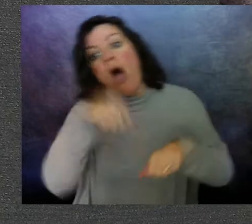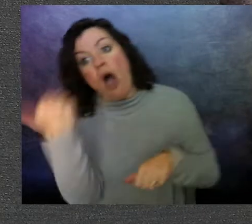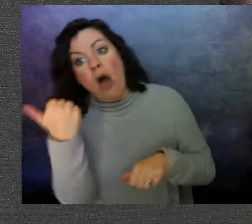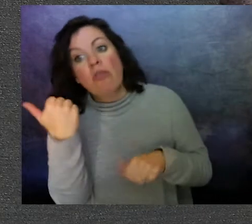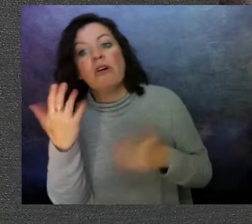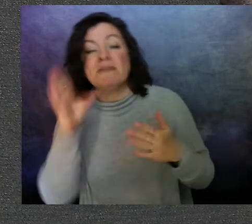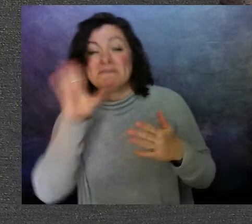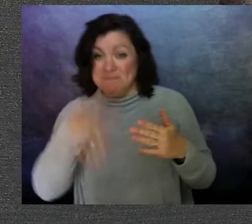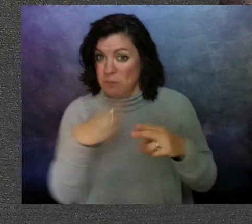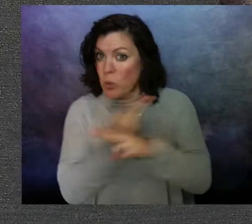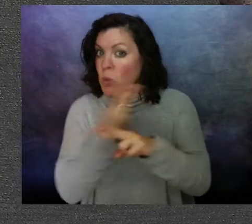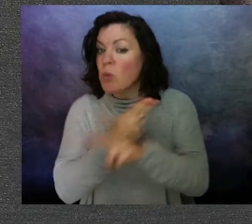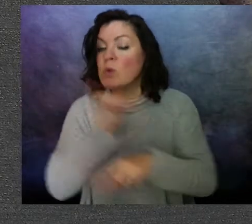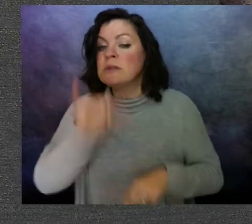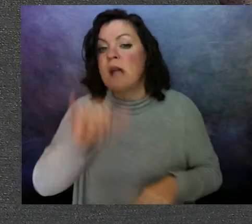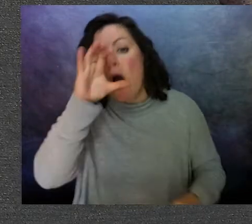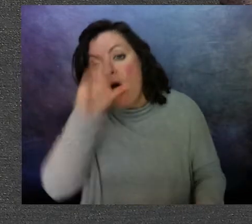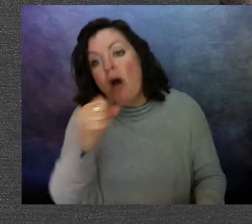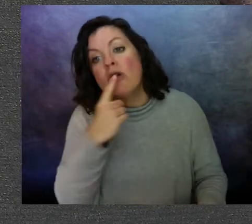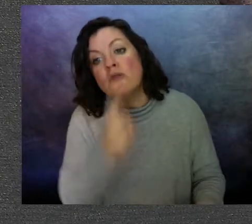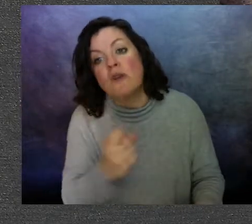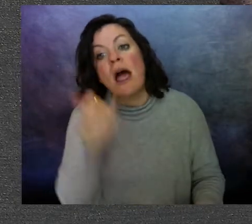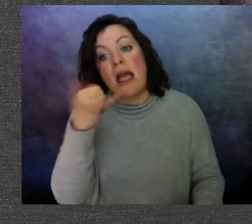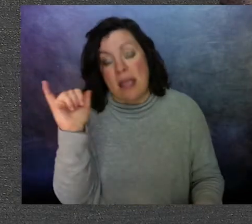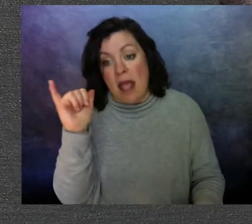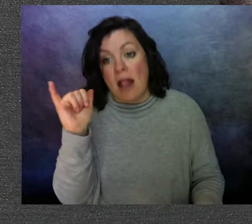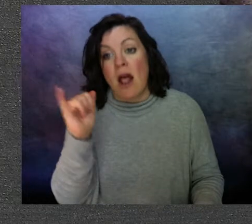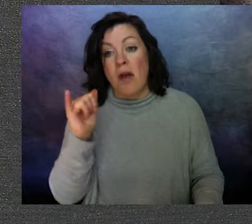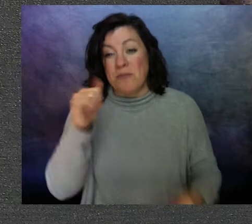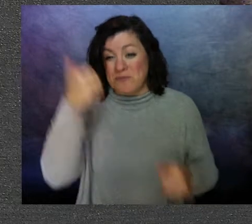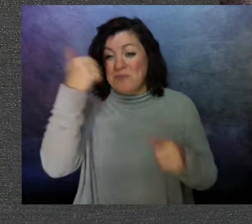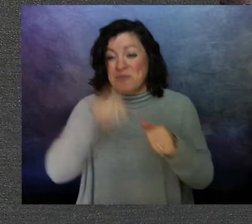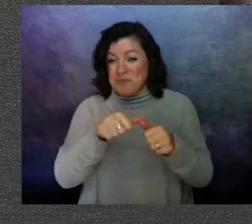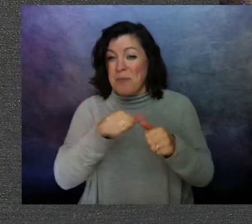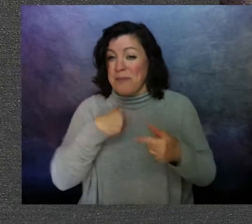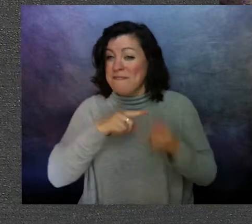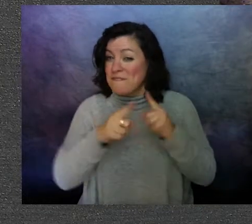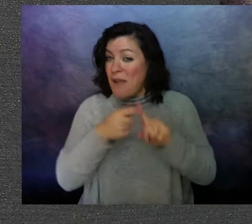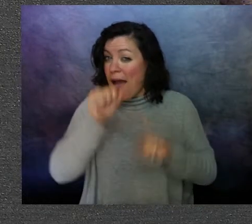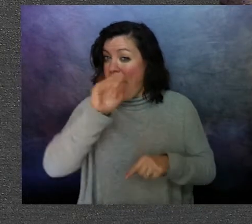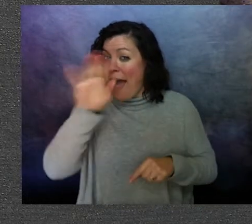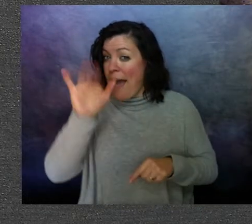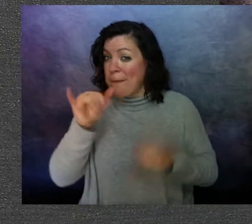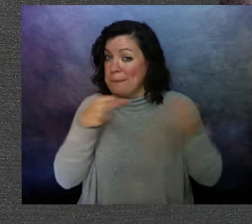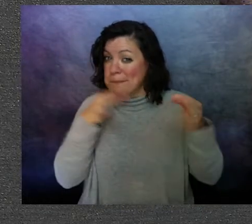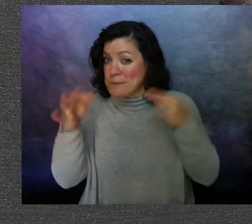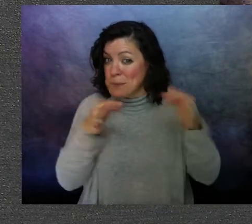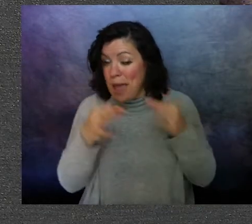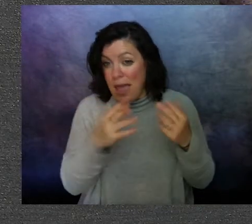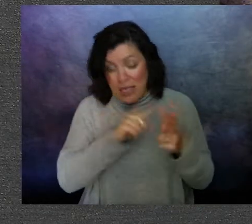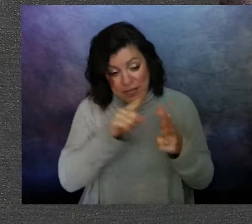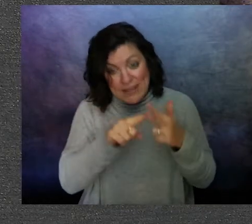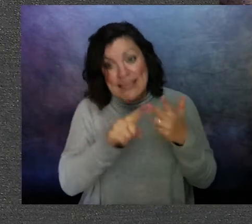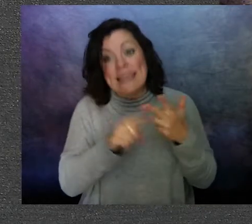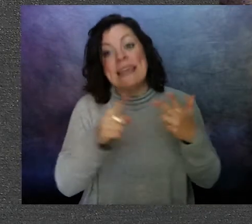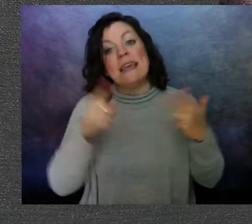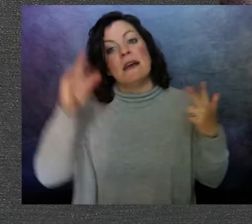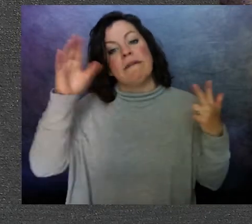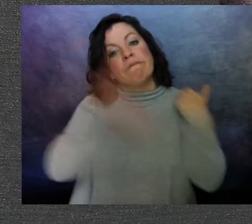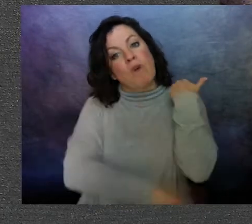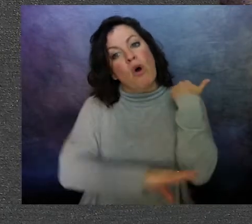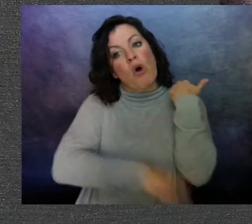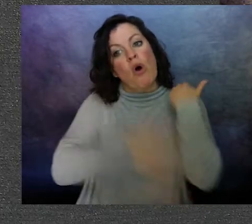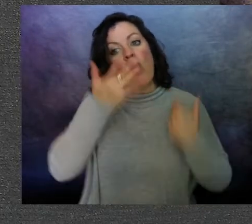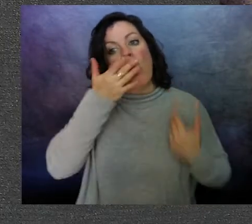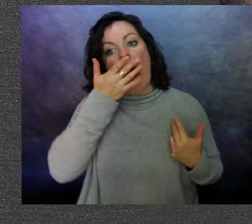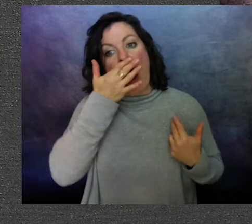your home that Abby told us about: red, yellow, and orange. So I gathered a lot of things from around the